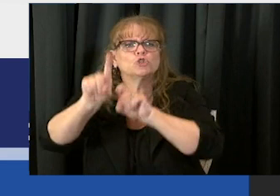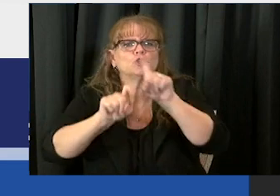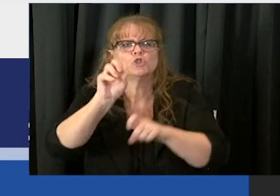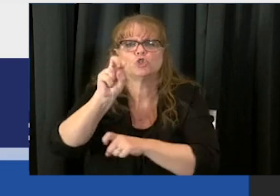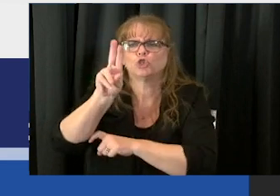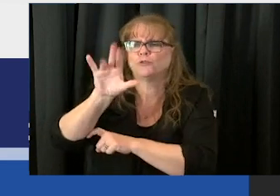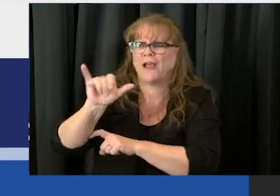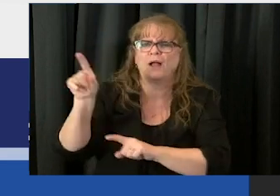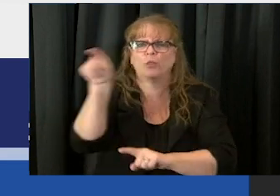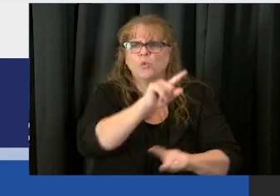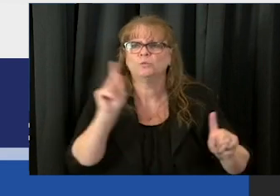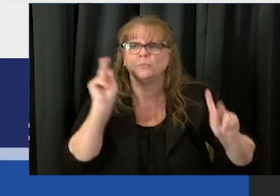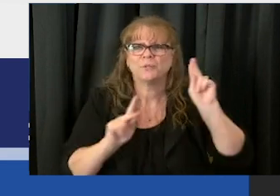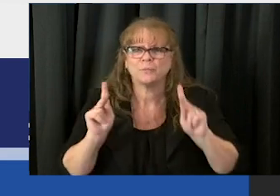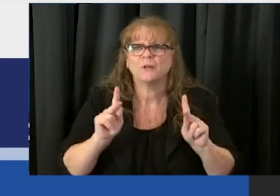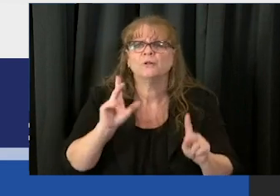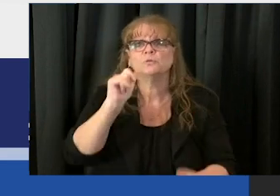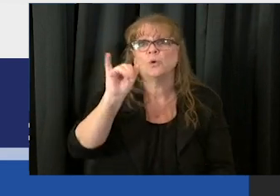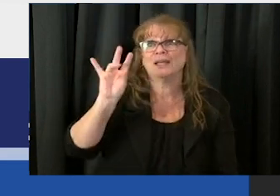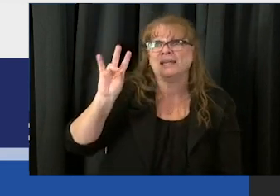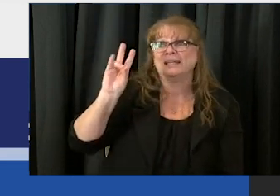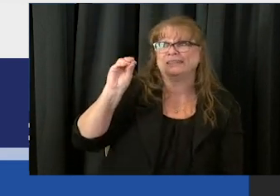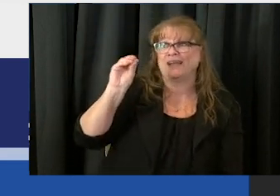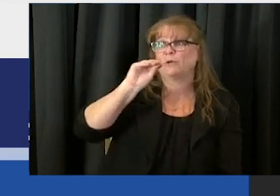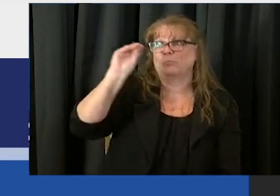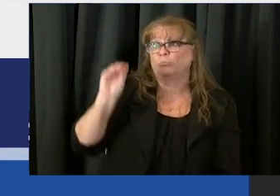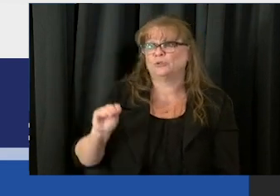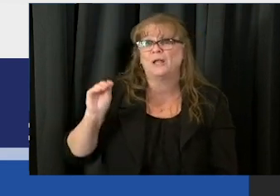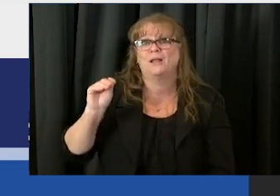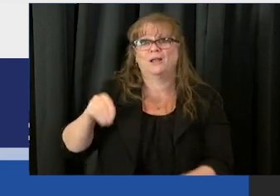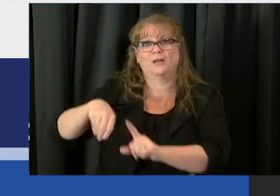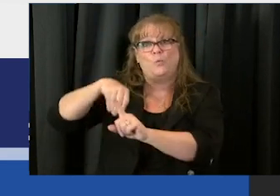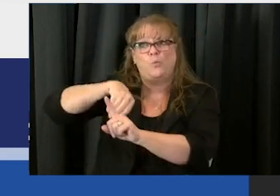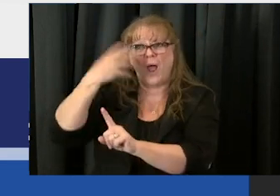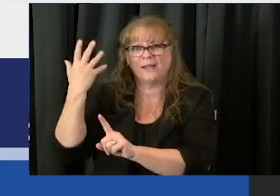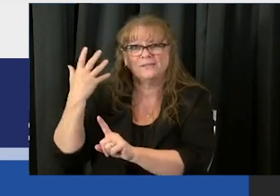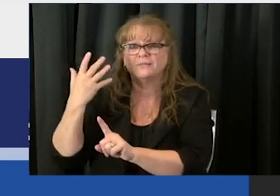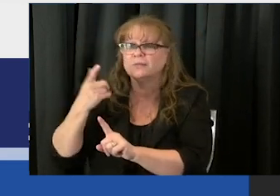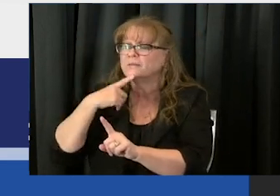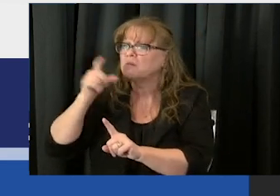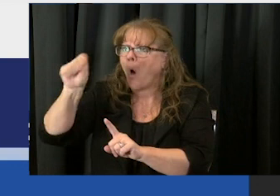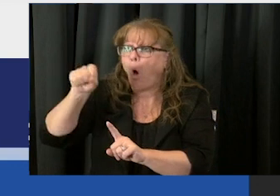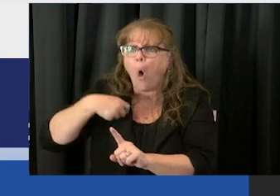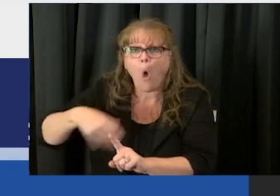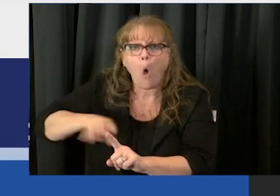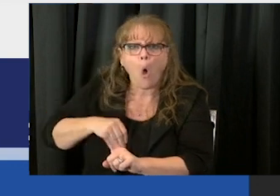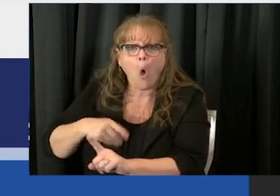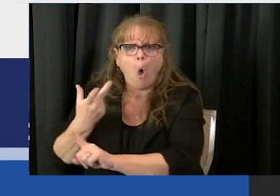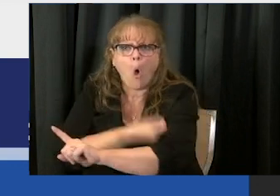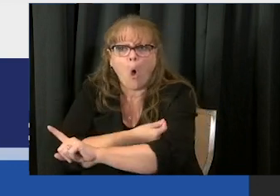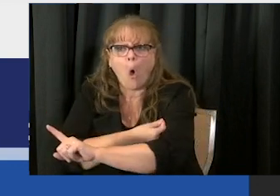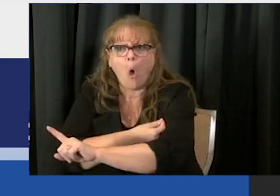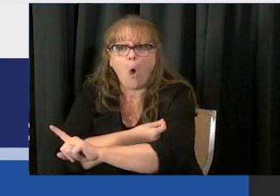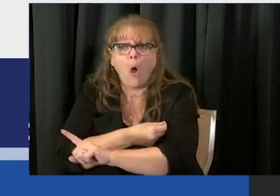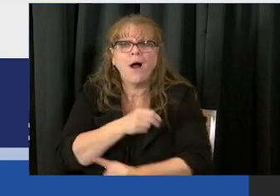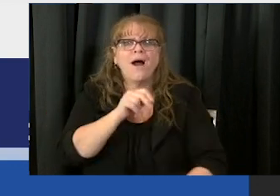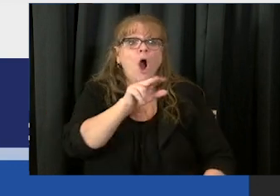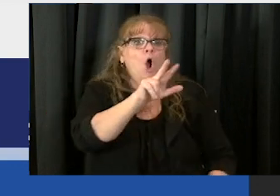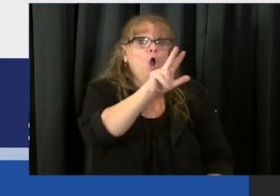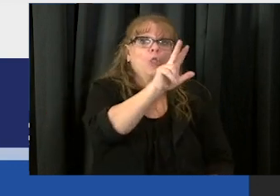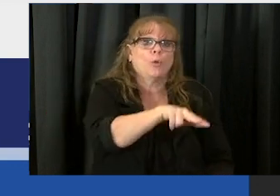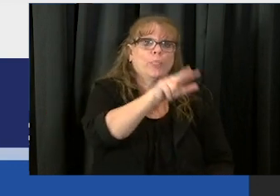the vaccine, only 53% of Black Coloradans and 56% of Hispanic Coloradans plan to get